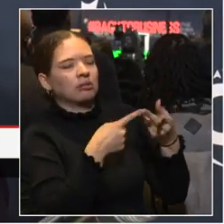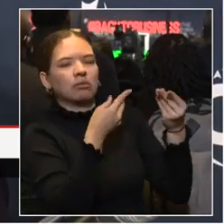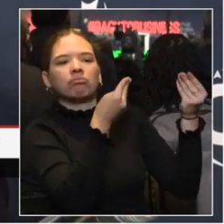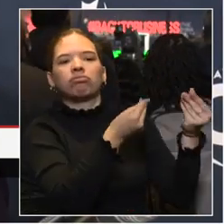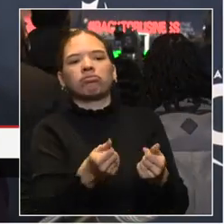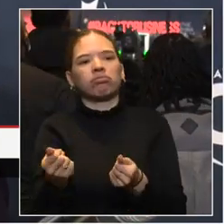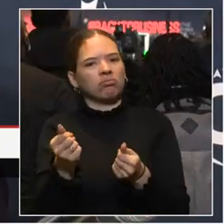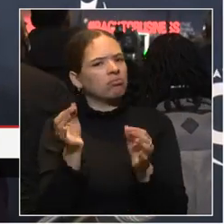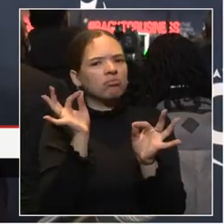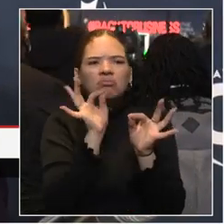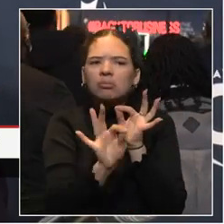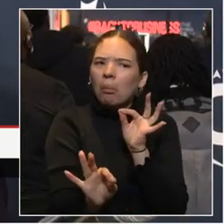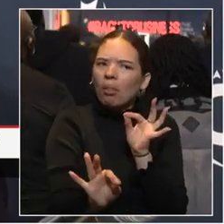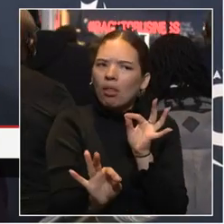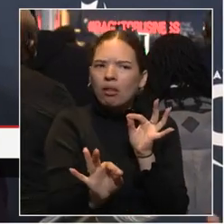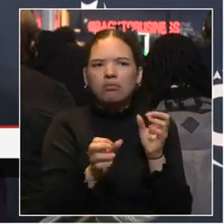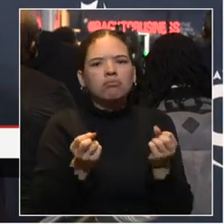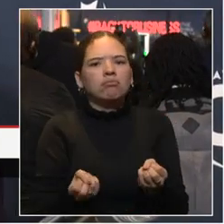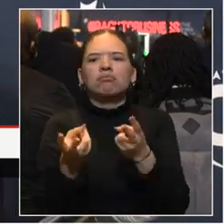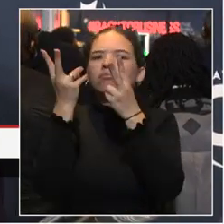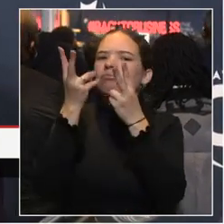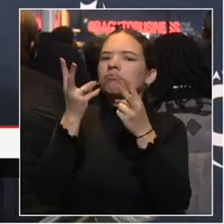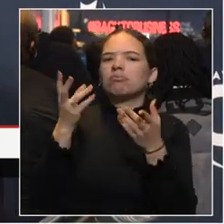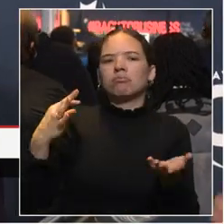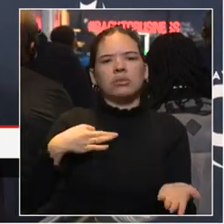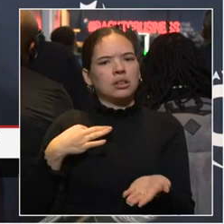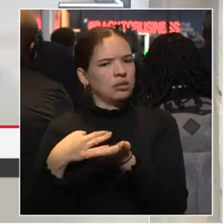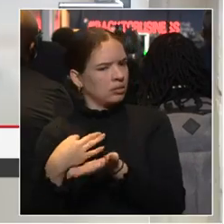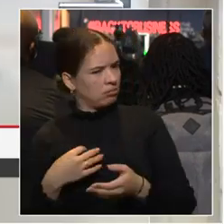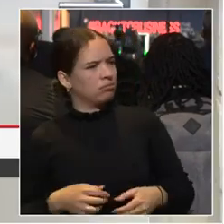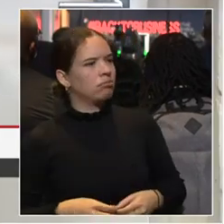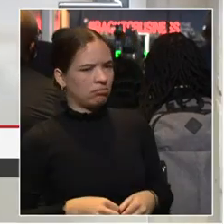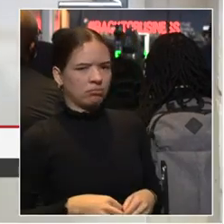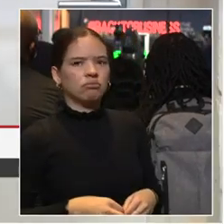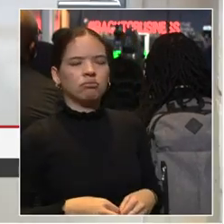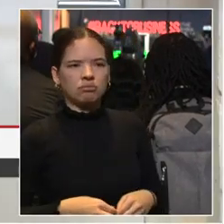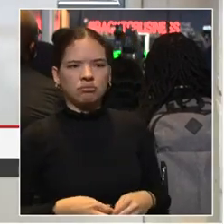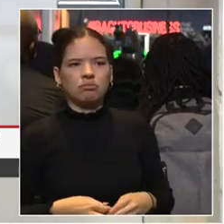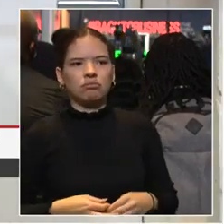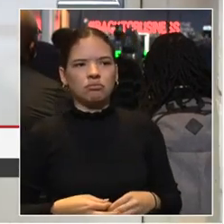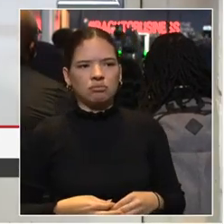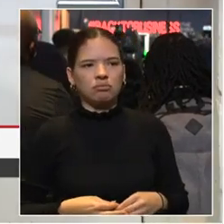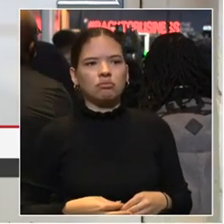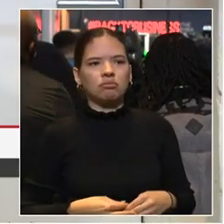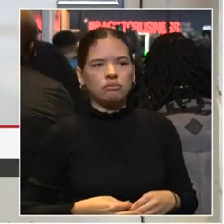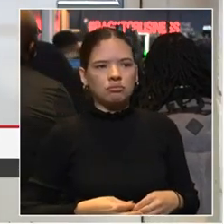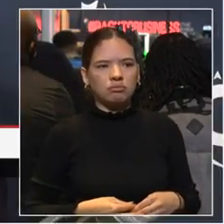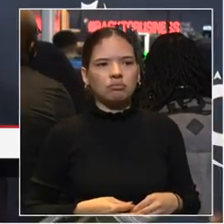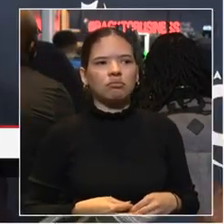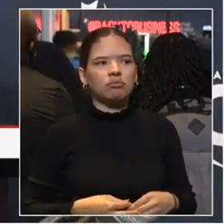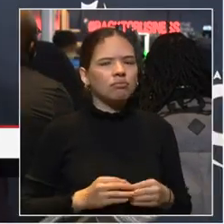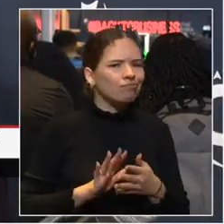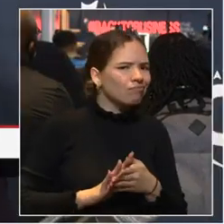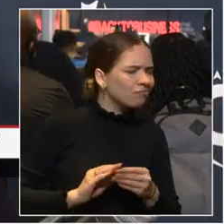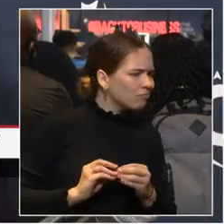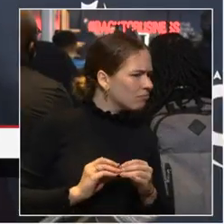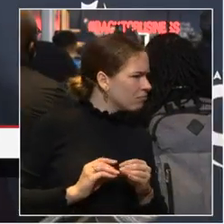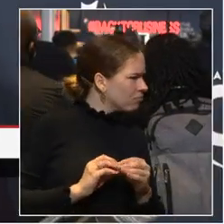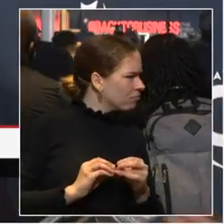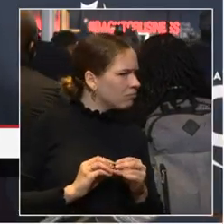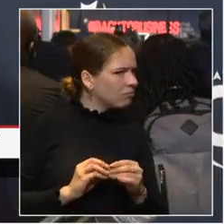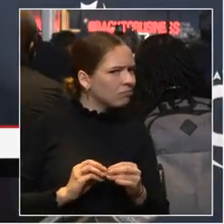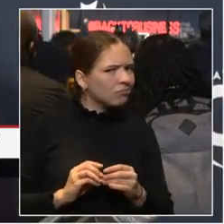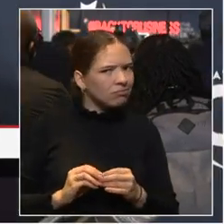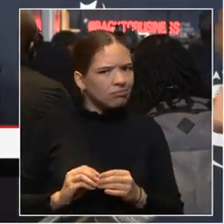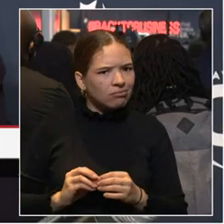upload that information. Yes. So, Mayor Bowser, I would love to congratulate you on your historic win Thank as you. the first black female mayor of